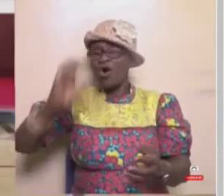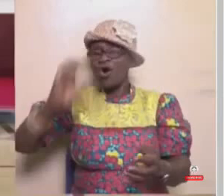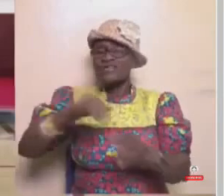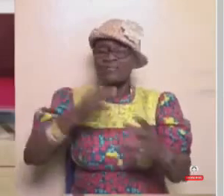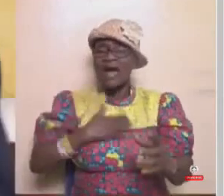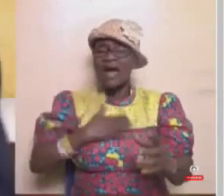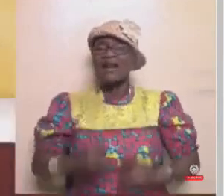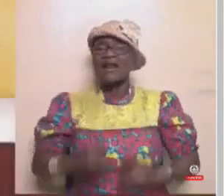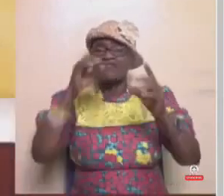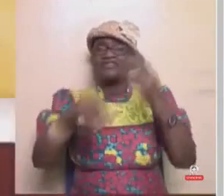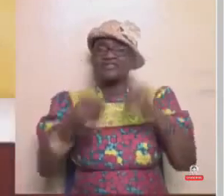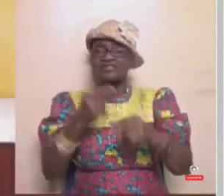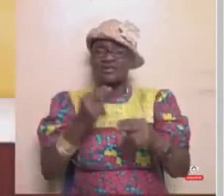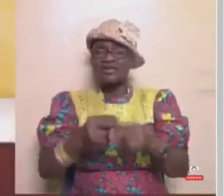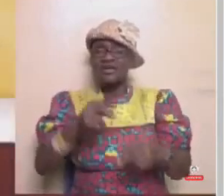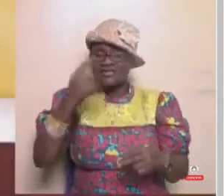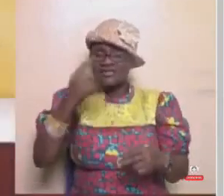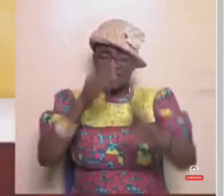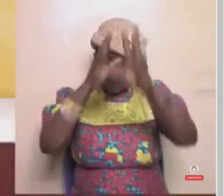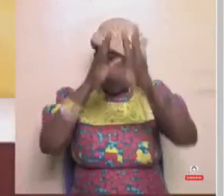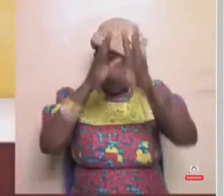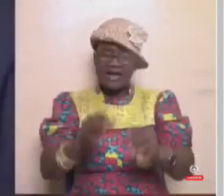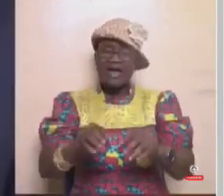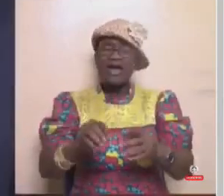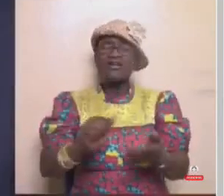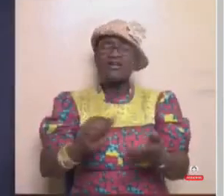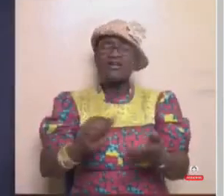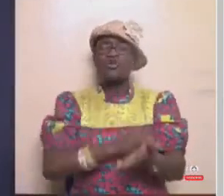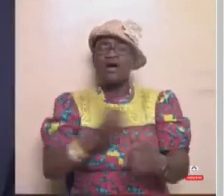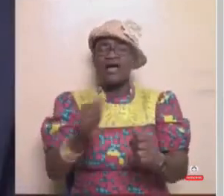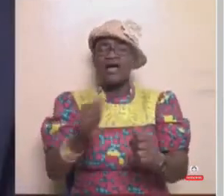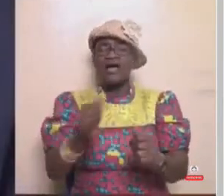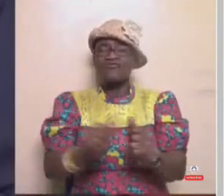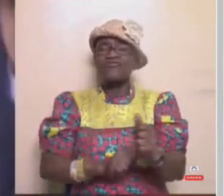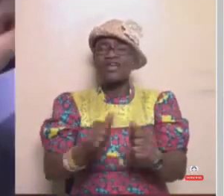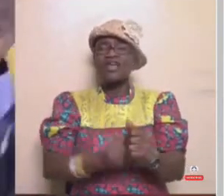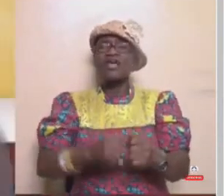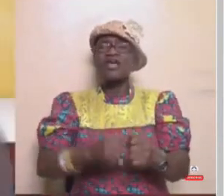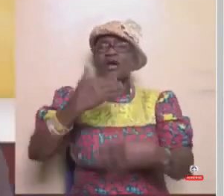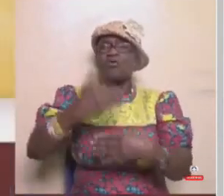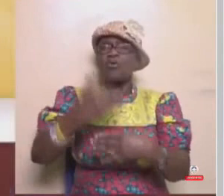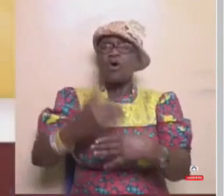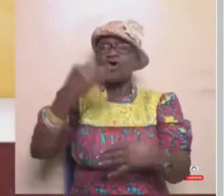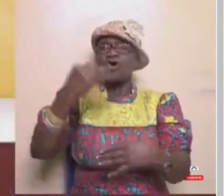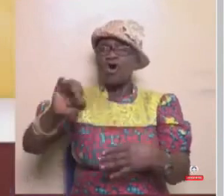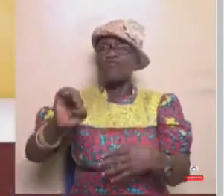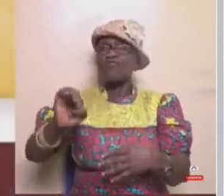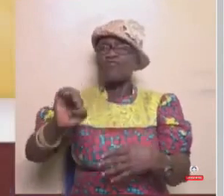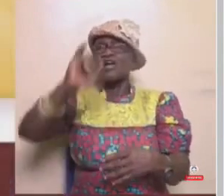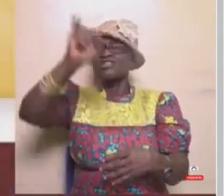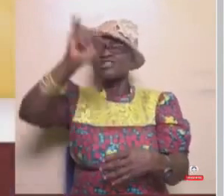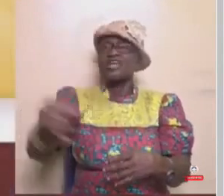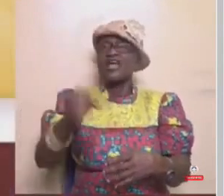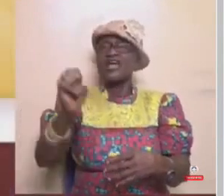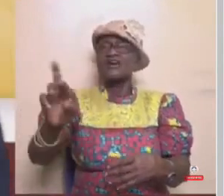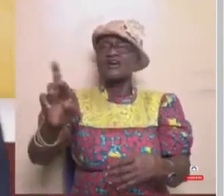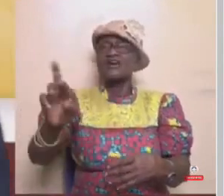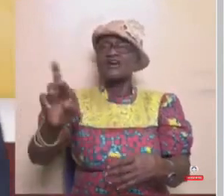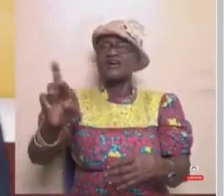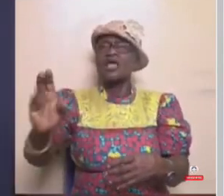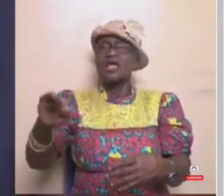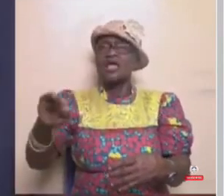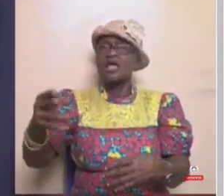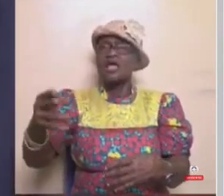Father, destroy every wall of Jericho standing against my destiny in the name of Jesus.